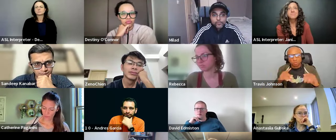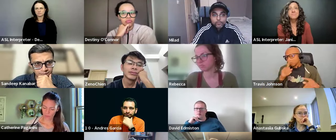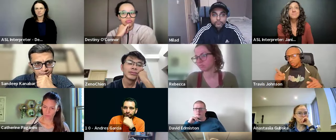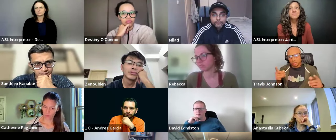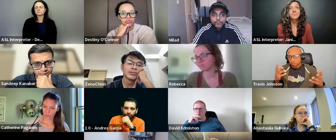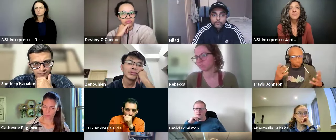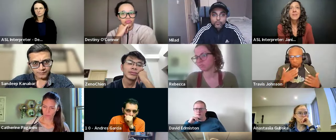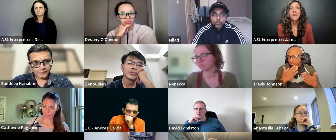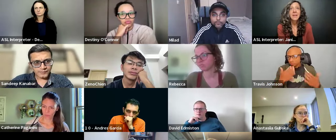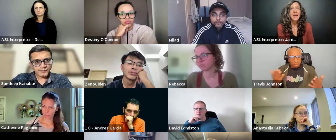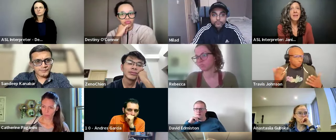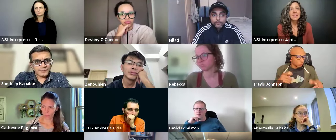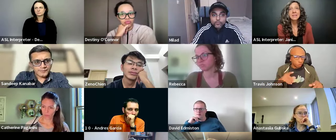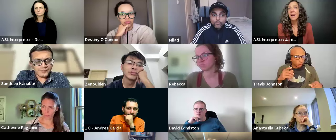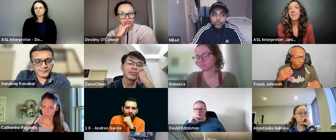terms.